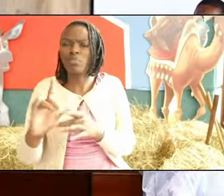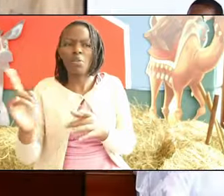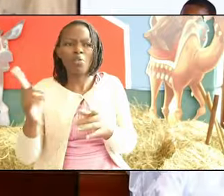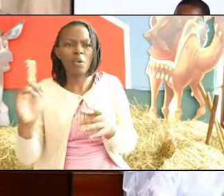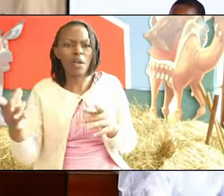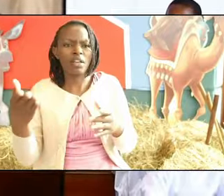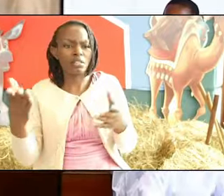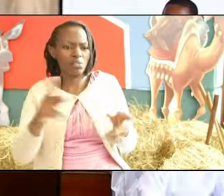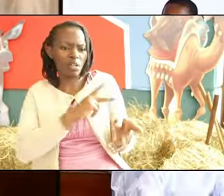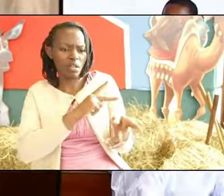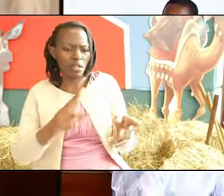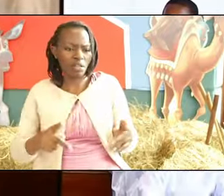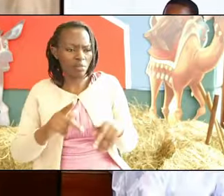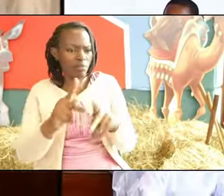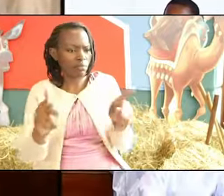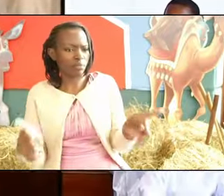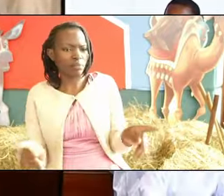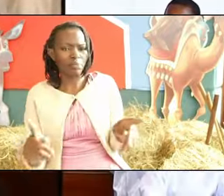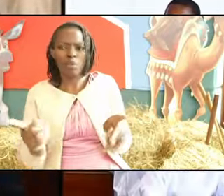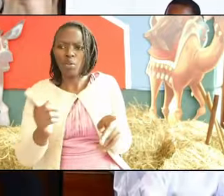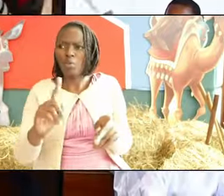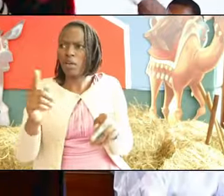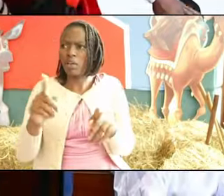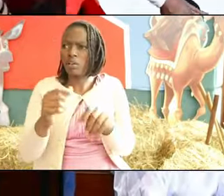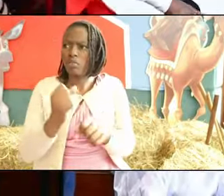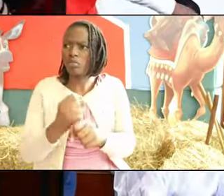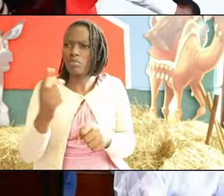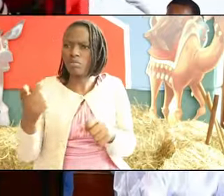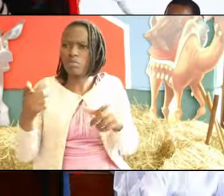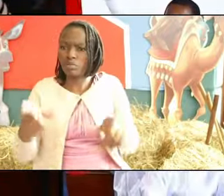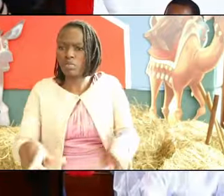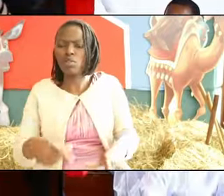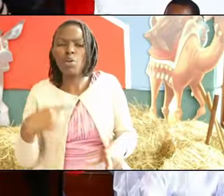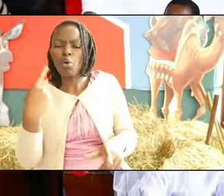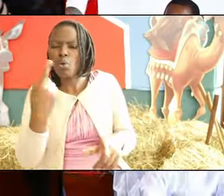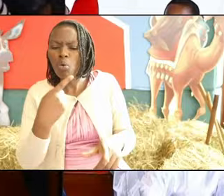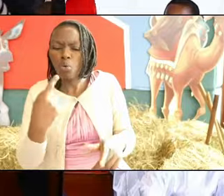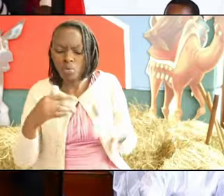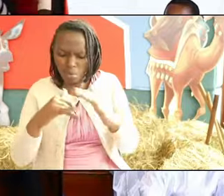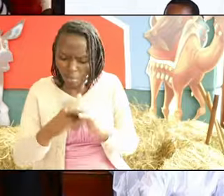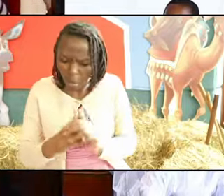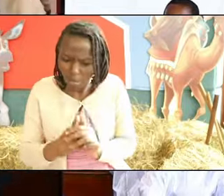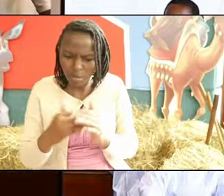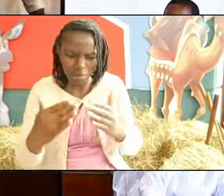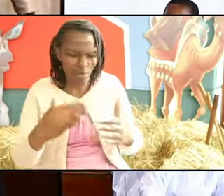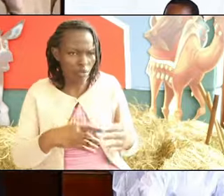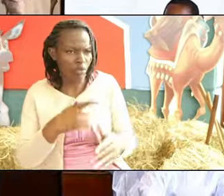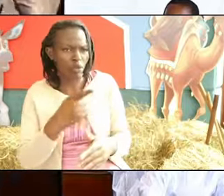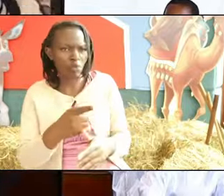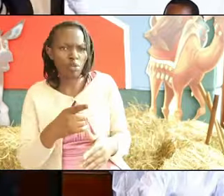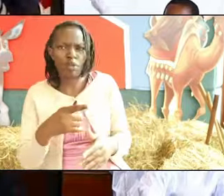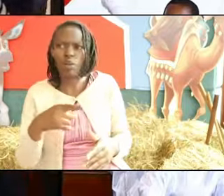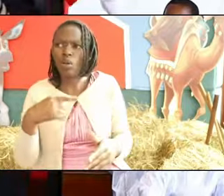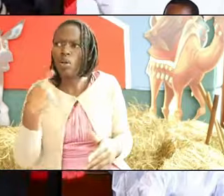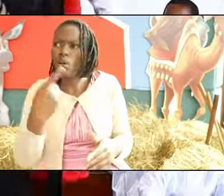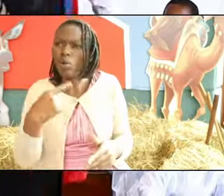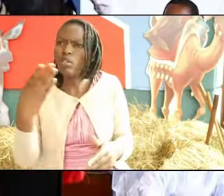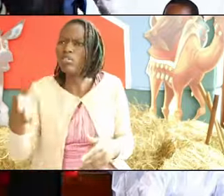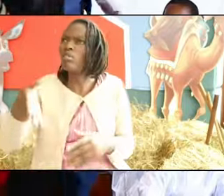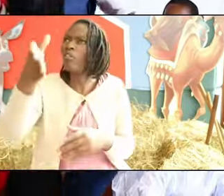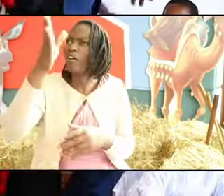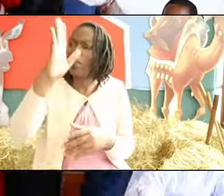throne? Where are your subjects? Who bows to you now? In fact, where is your